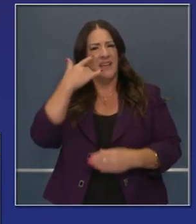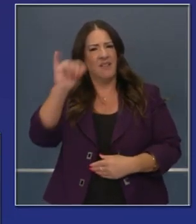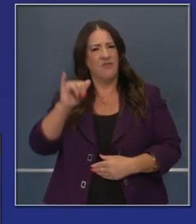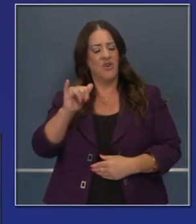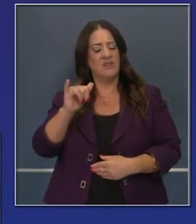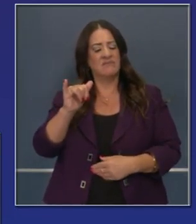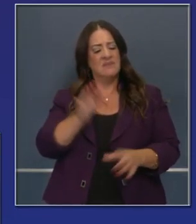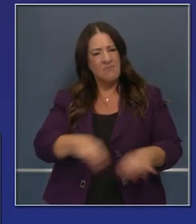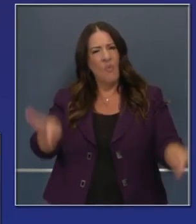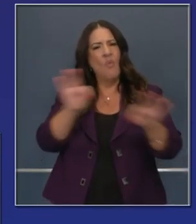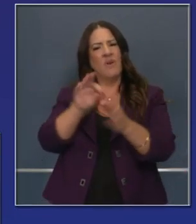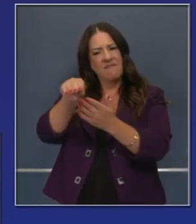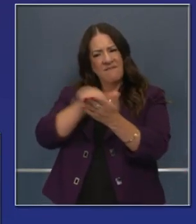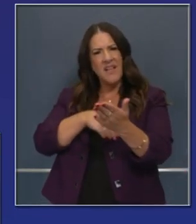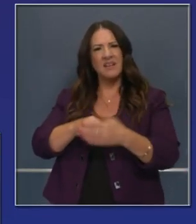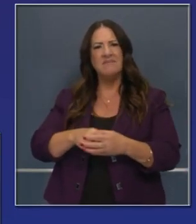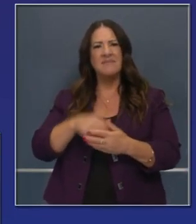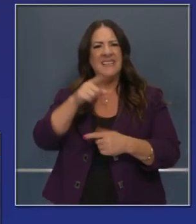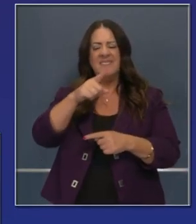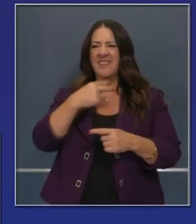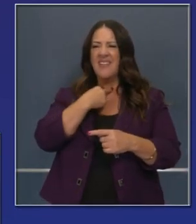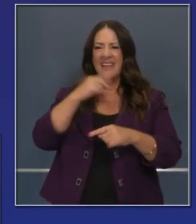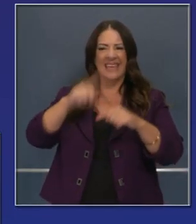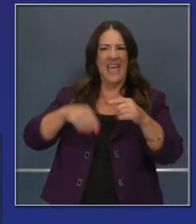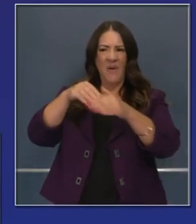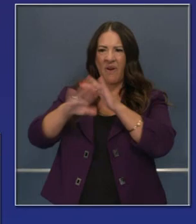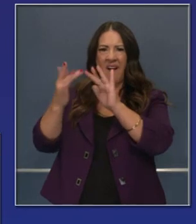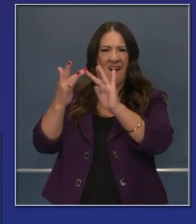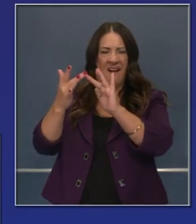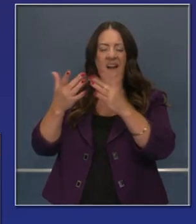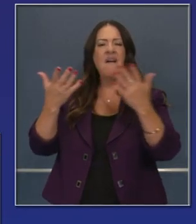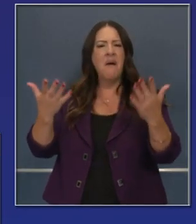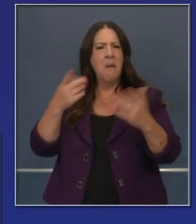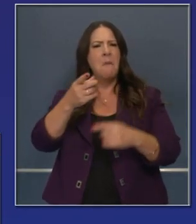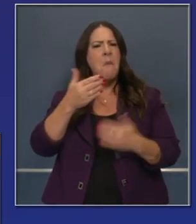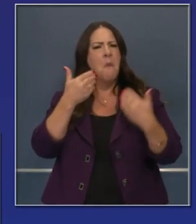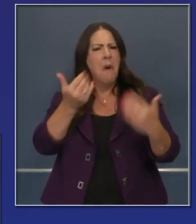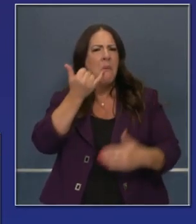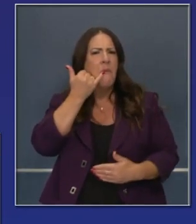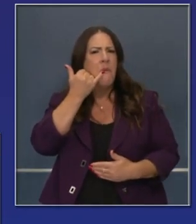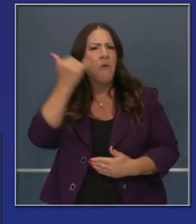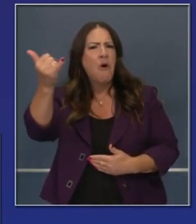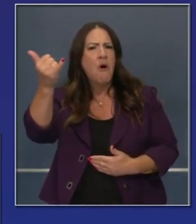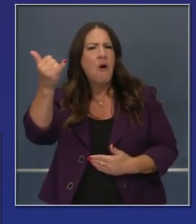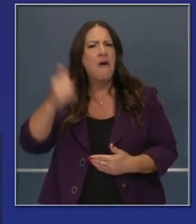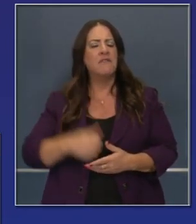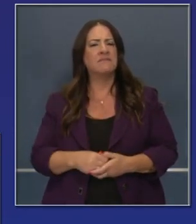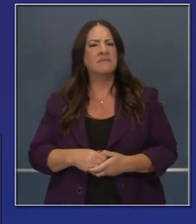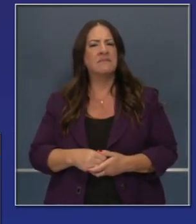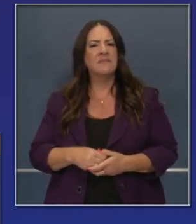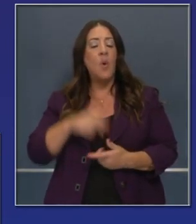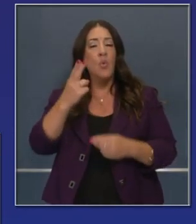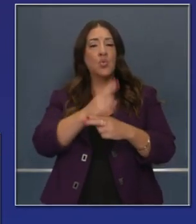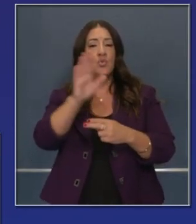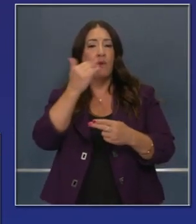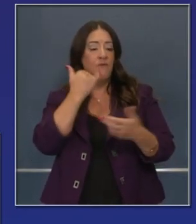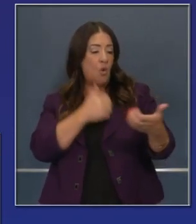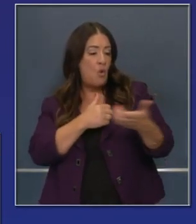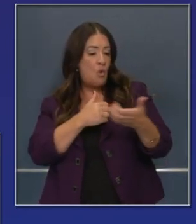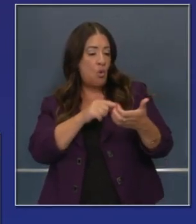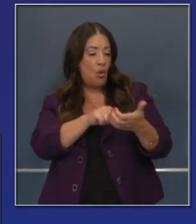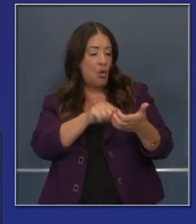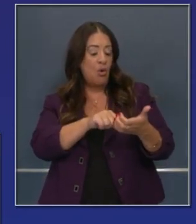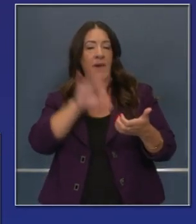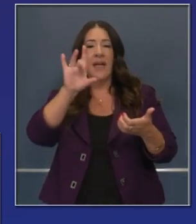es de participar, completar ese censo. Si no puede hacerlo en línea, les insto a que recojan el teléfono.